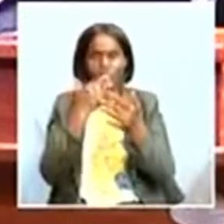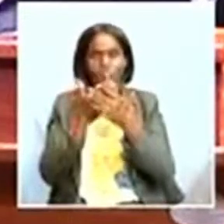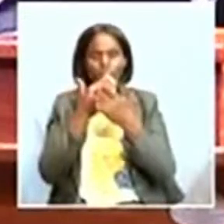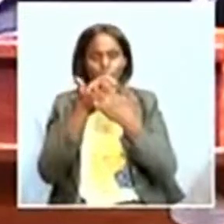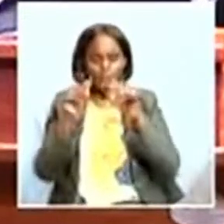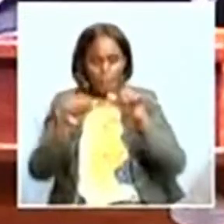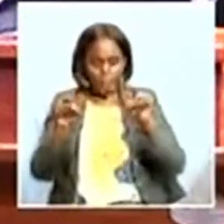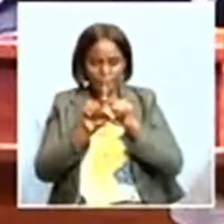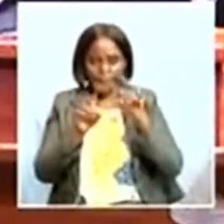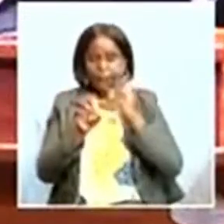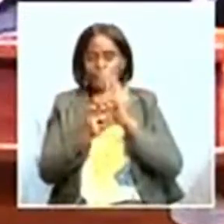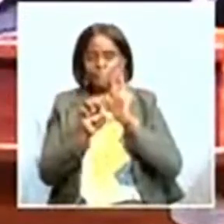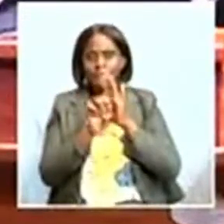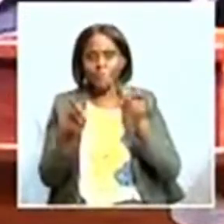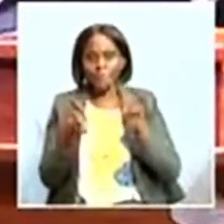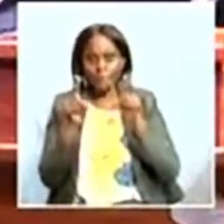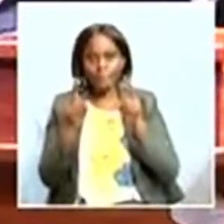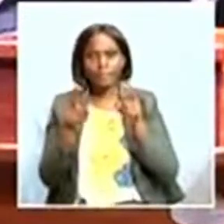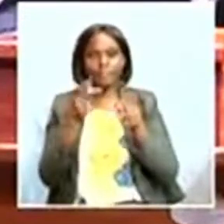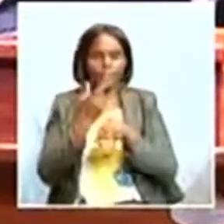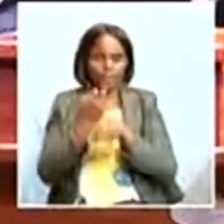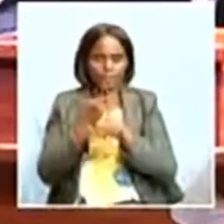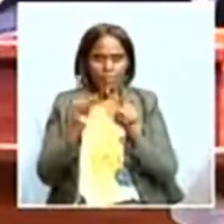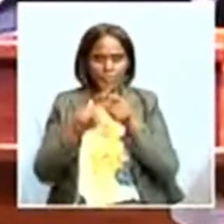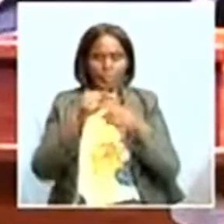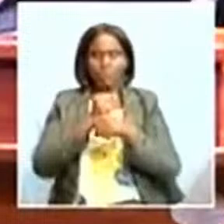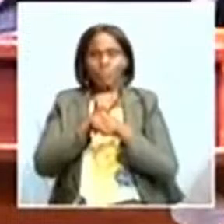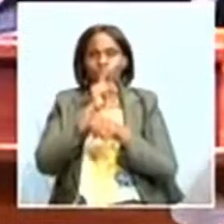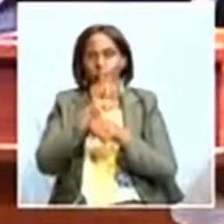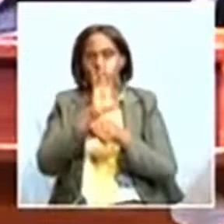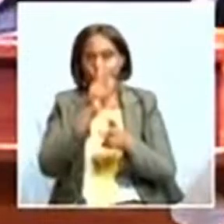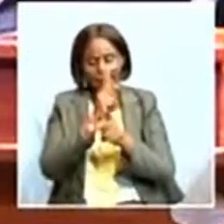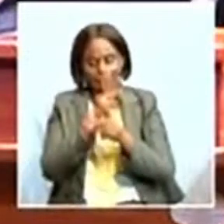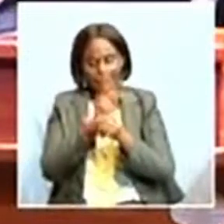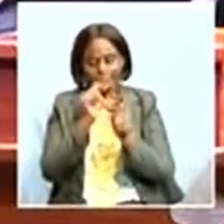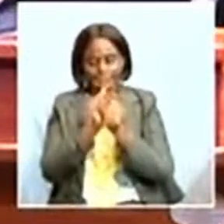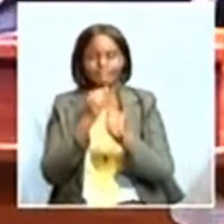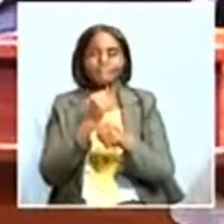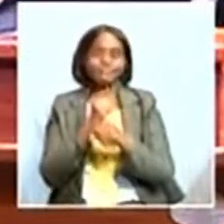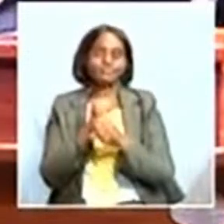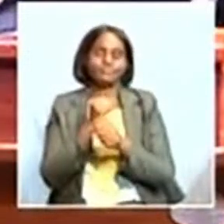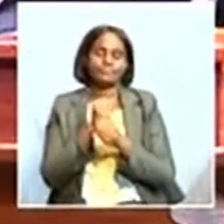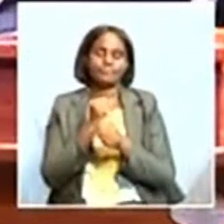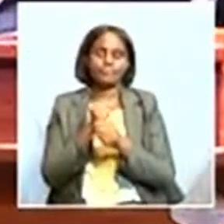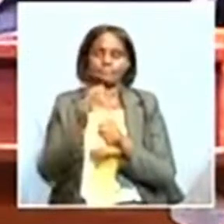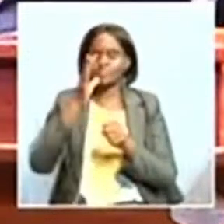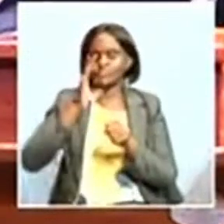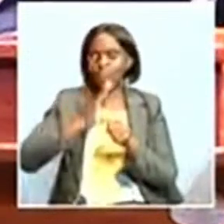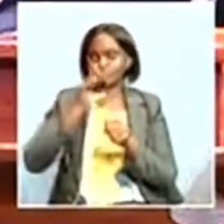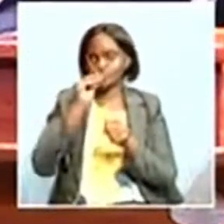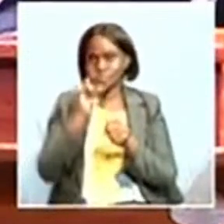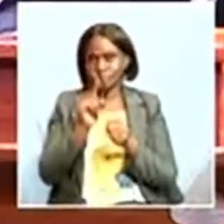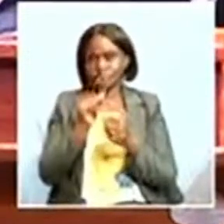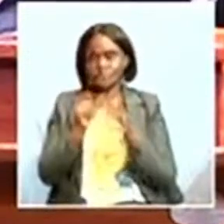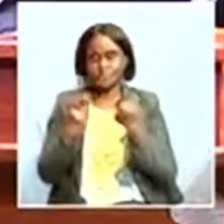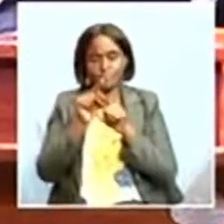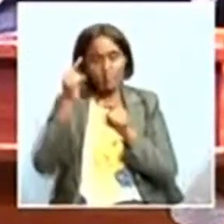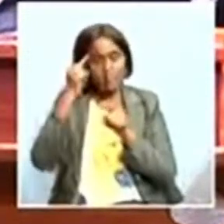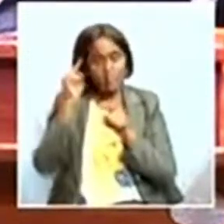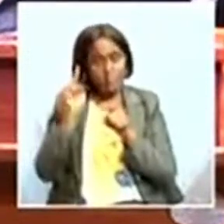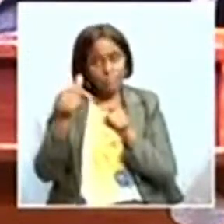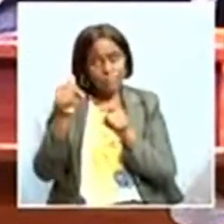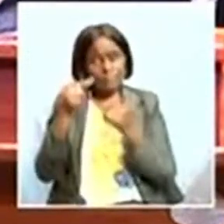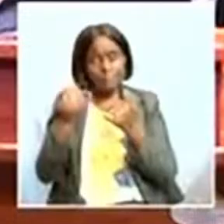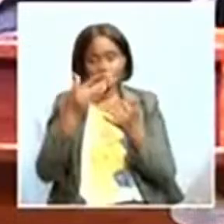allowances such as hardship allowances to ensure retention and productivity. Madam Speaker, the government